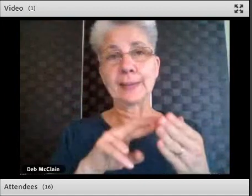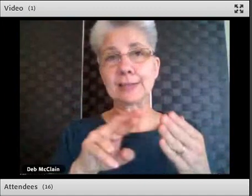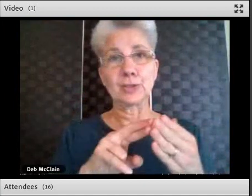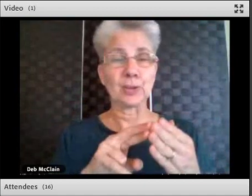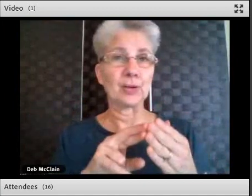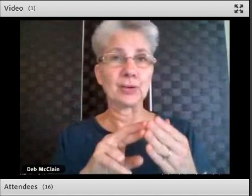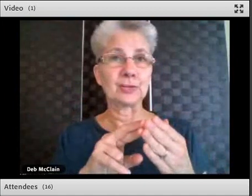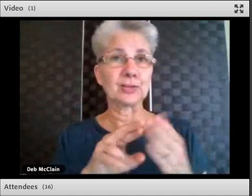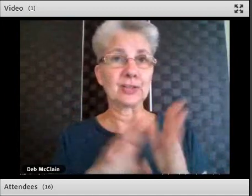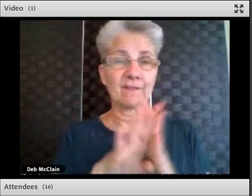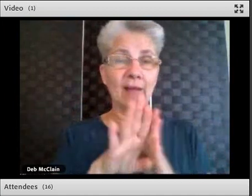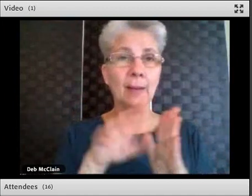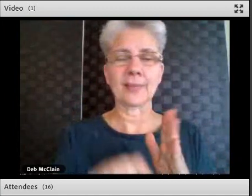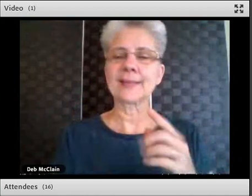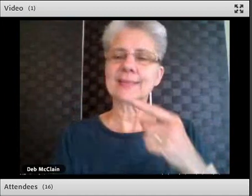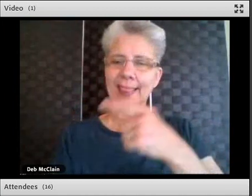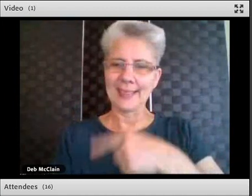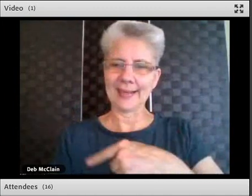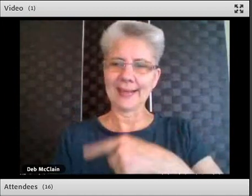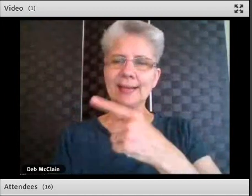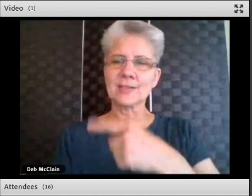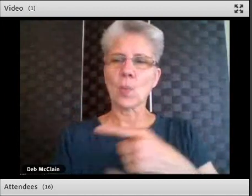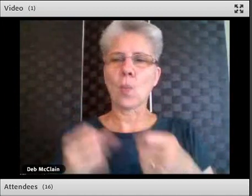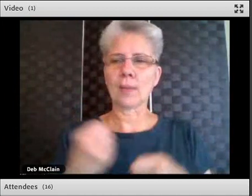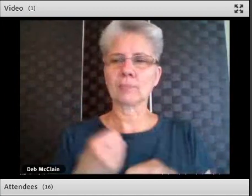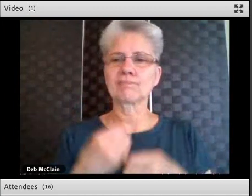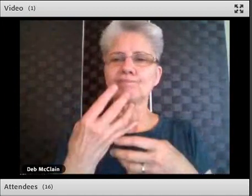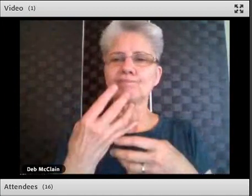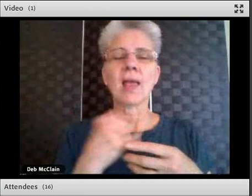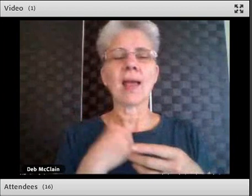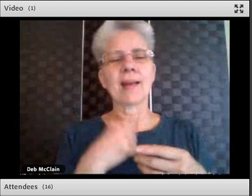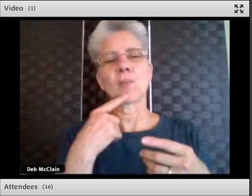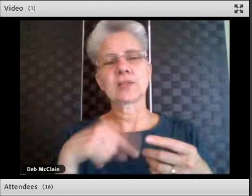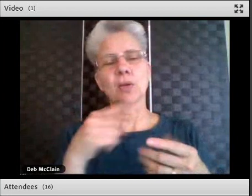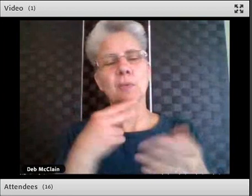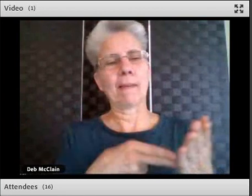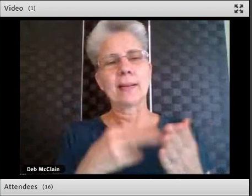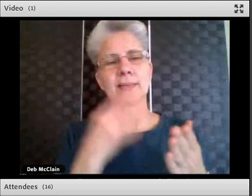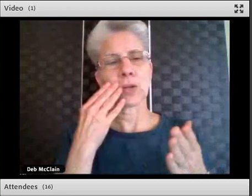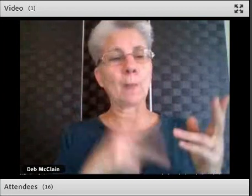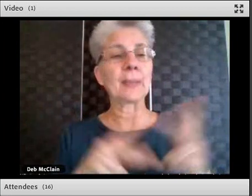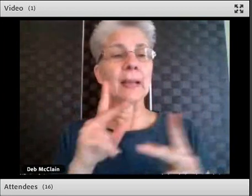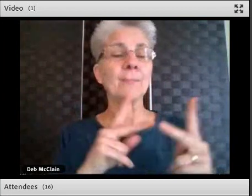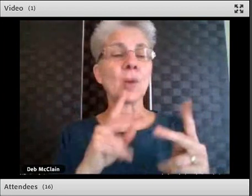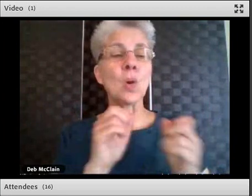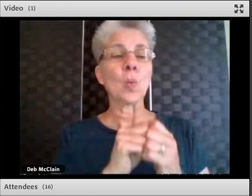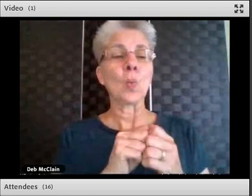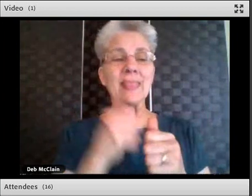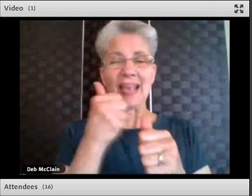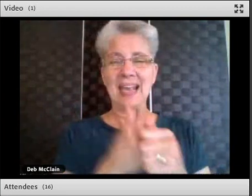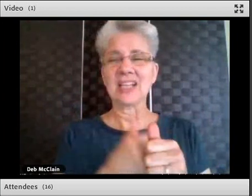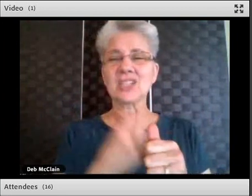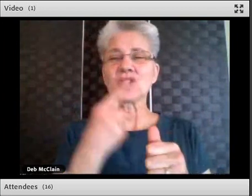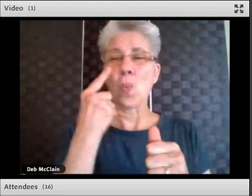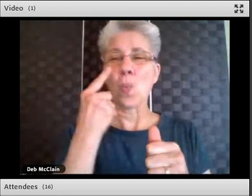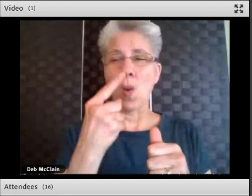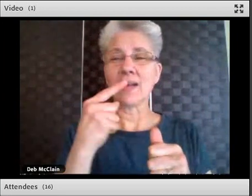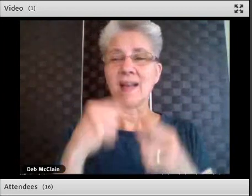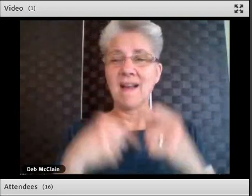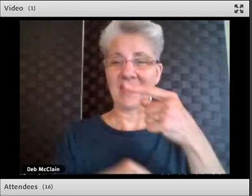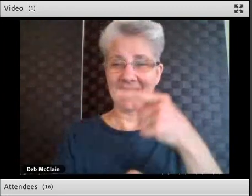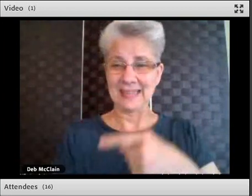this together, these were the conditions that stood out. And I'm going to be honest, I know people with every one of these conditions.